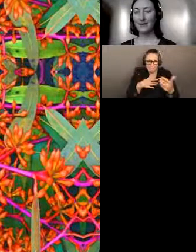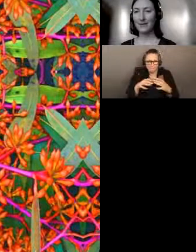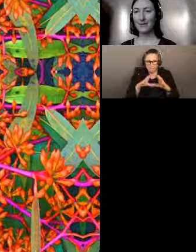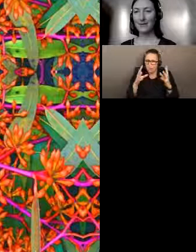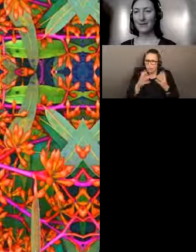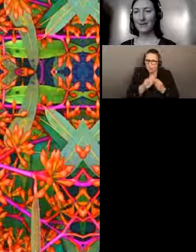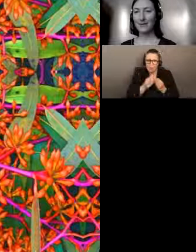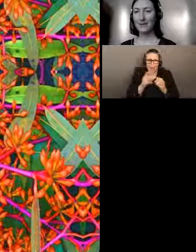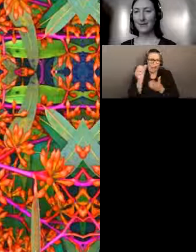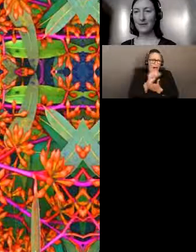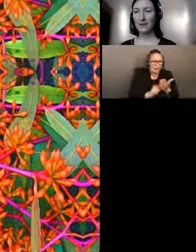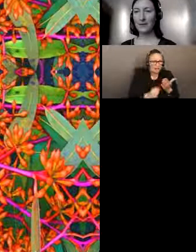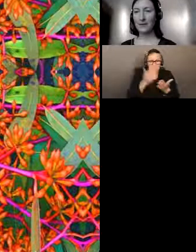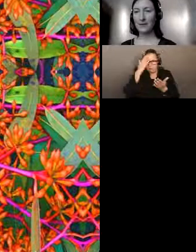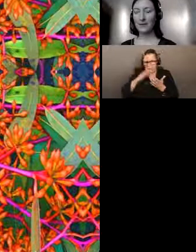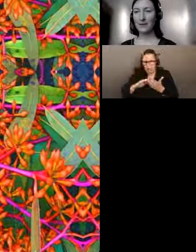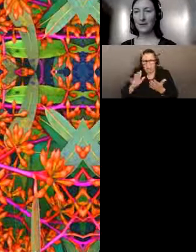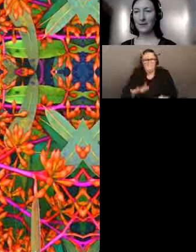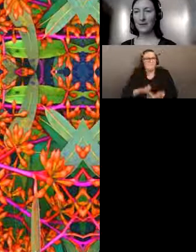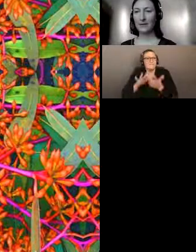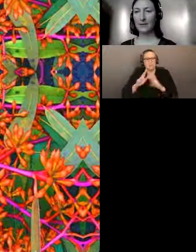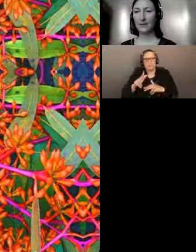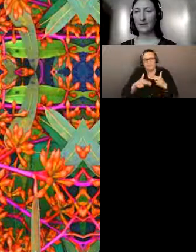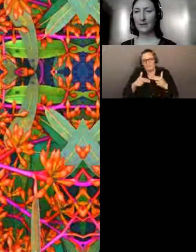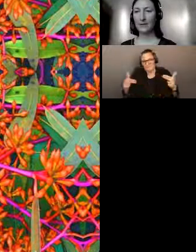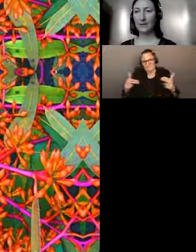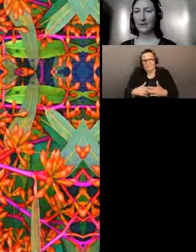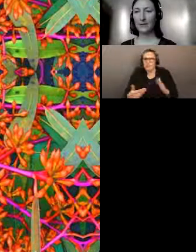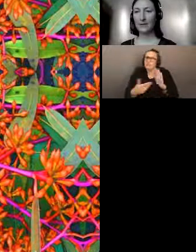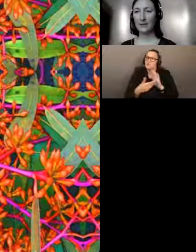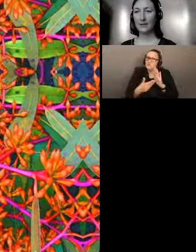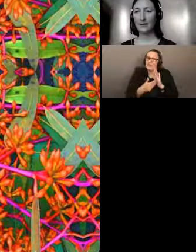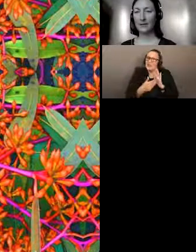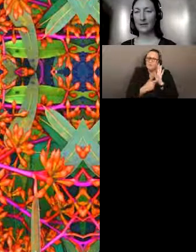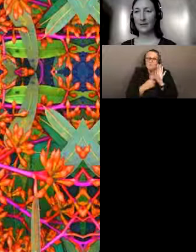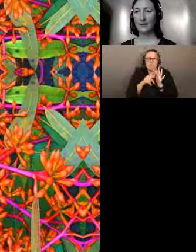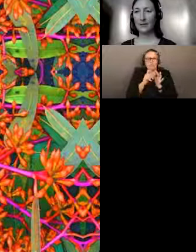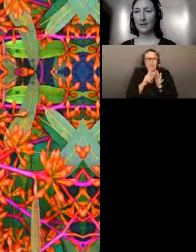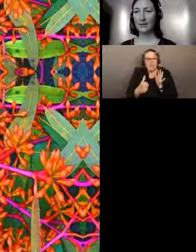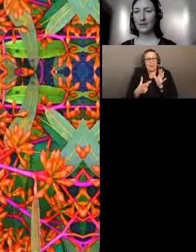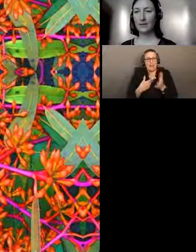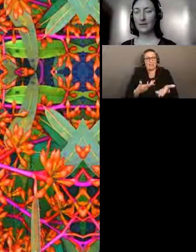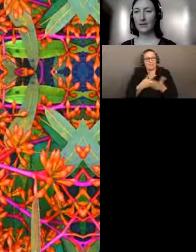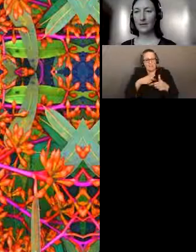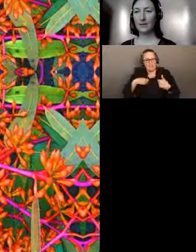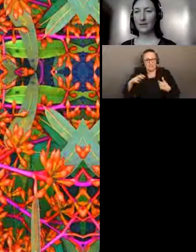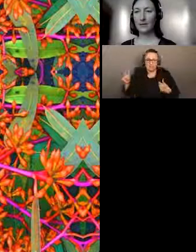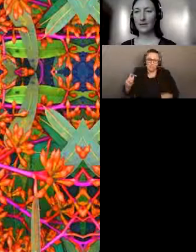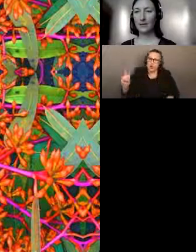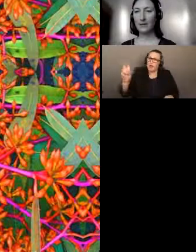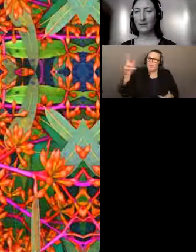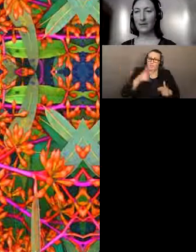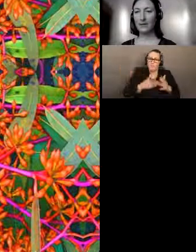Today, Rebecca is going to take us on a journey through the city, inspired by an artwork in the City of Sydney's Civic